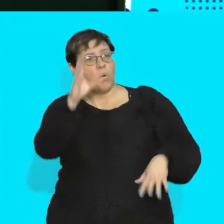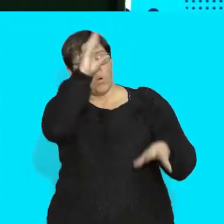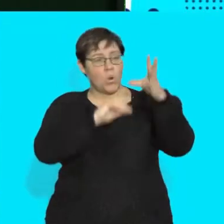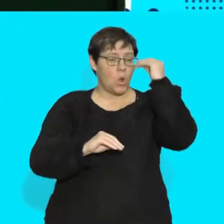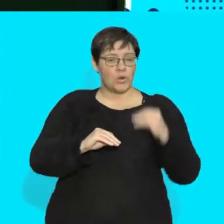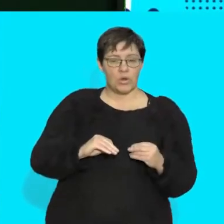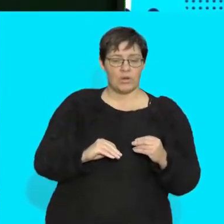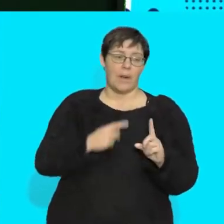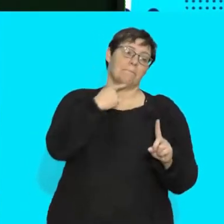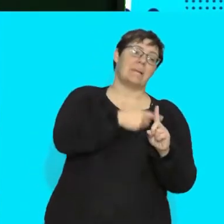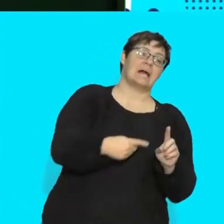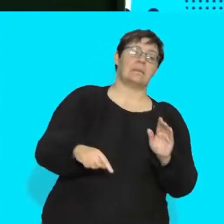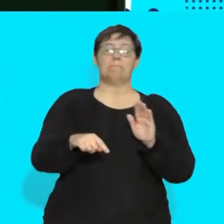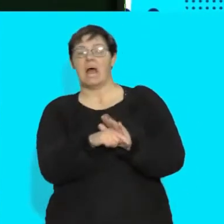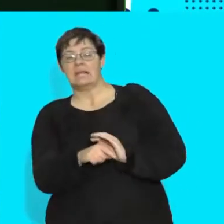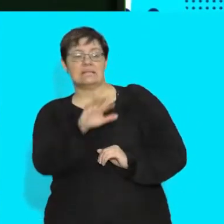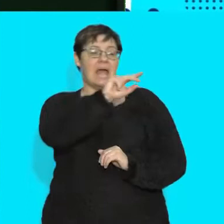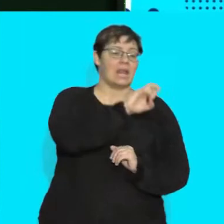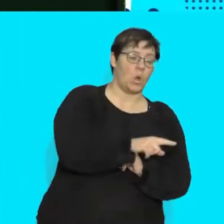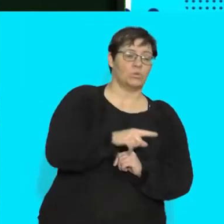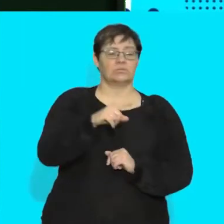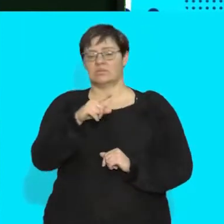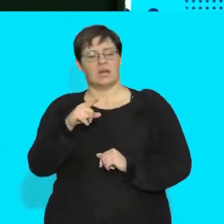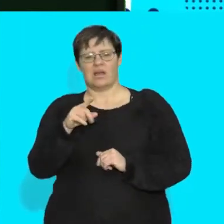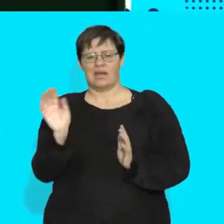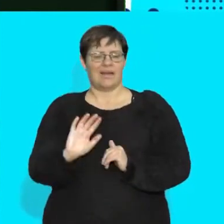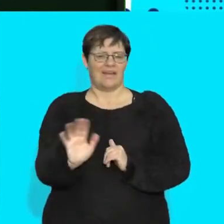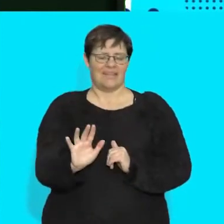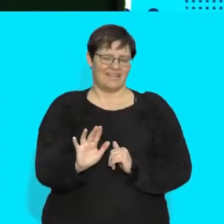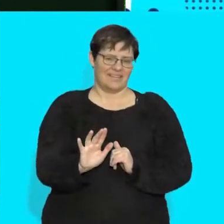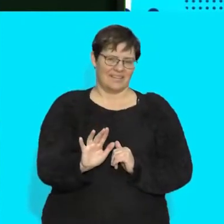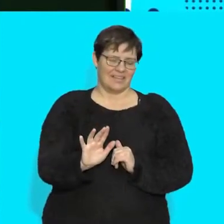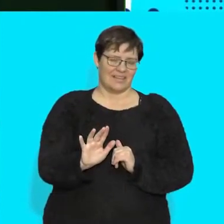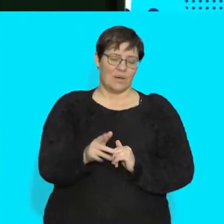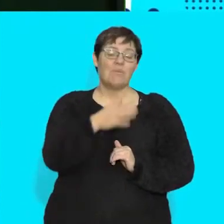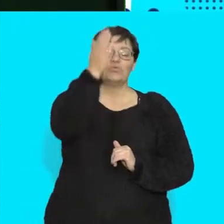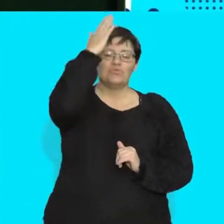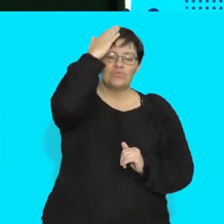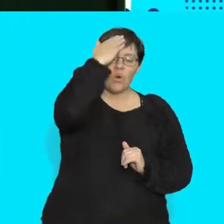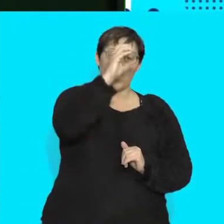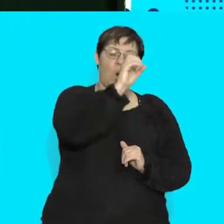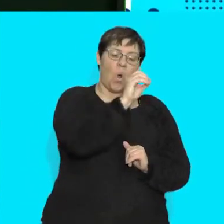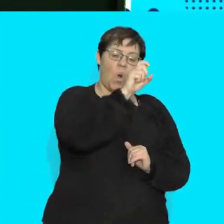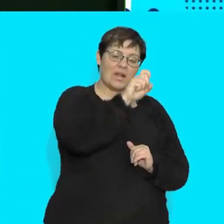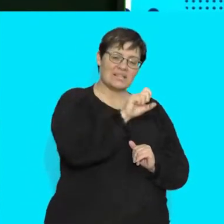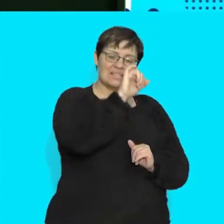don't learn the signs of the electrodes for anode and cathode. It doesn't work.